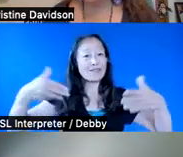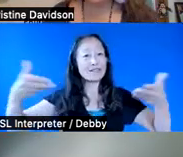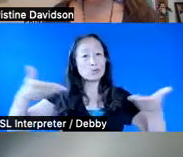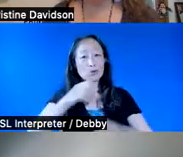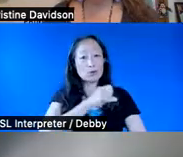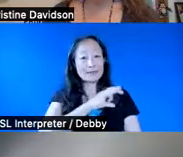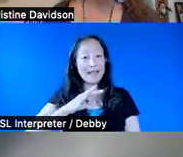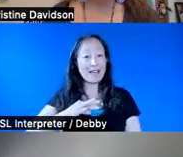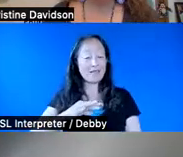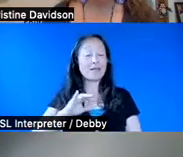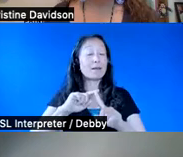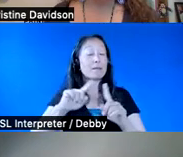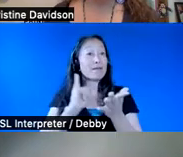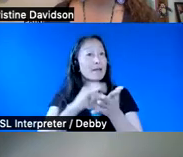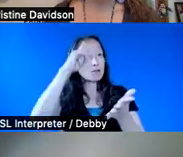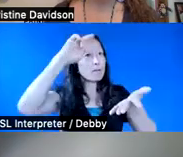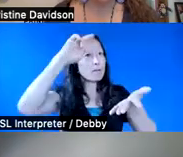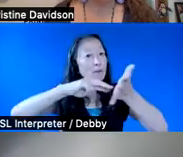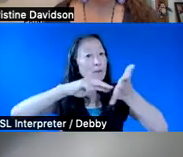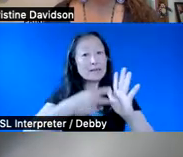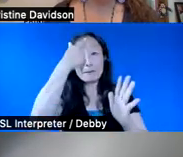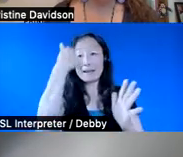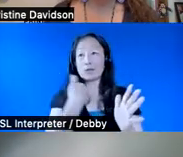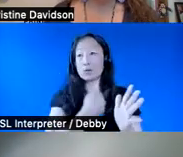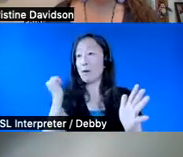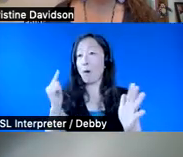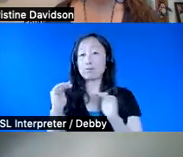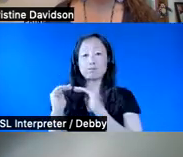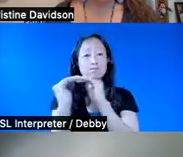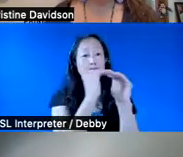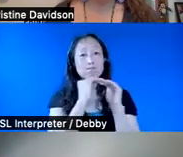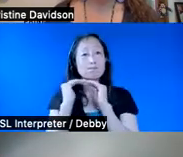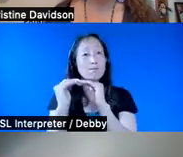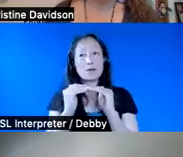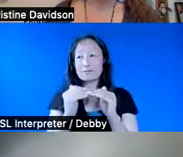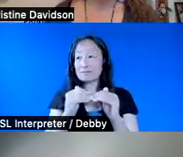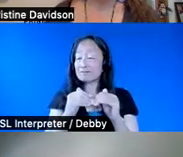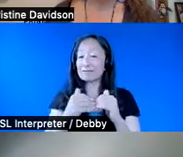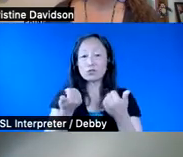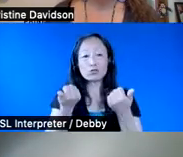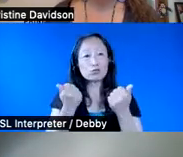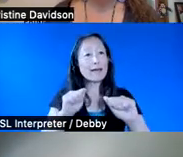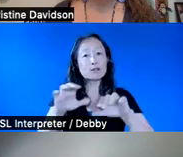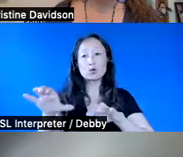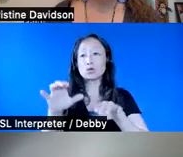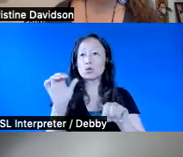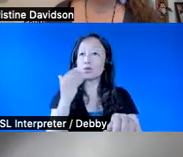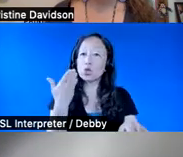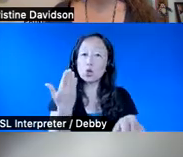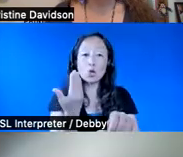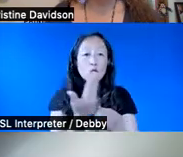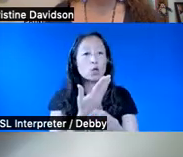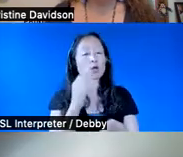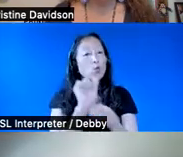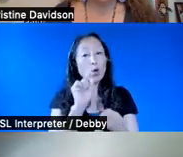we're just people here like you trying to do good work in the world. And it's really not